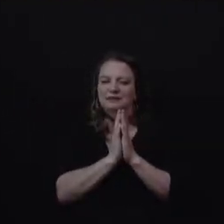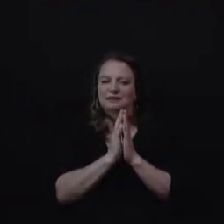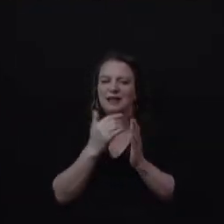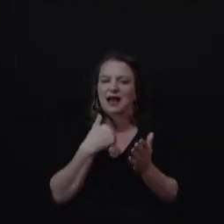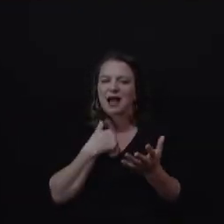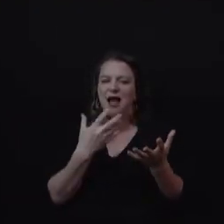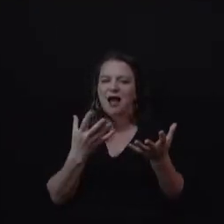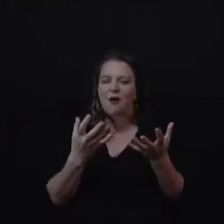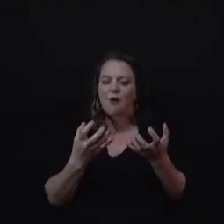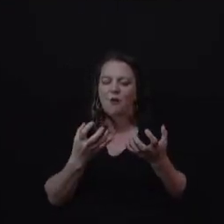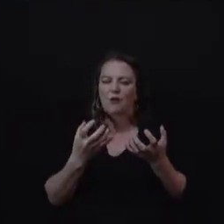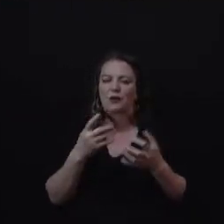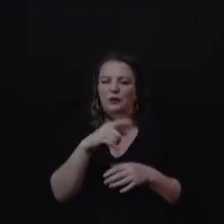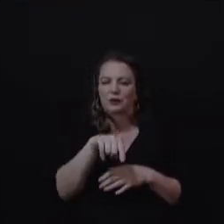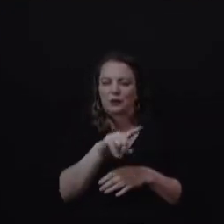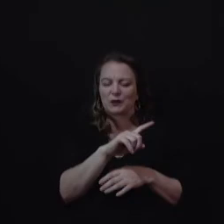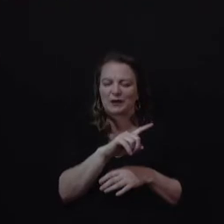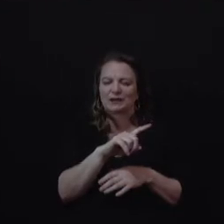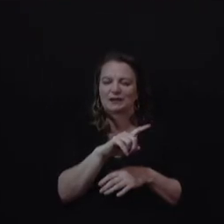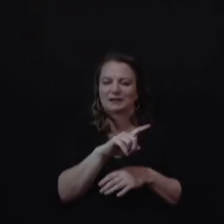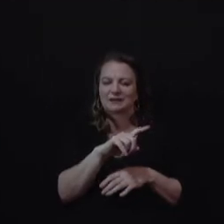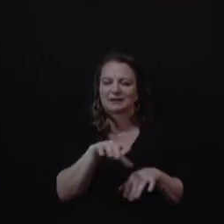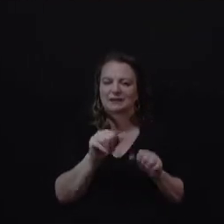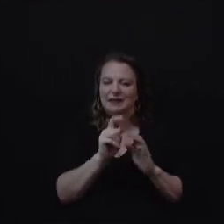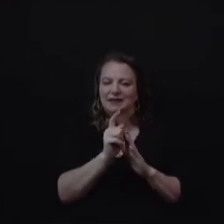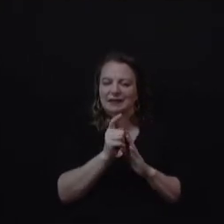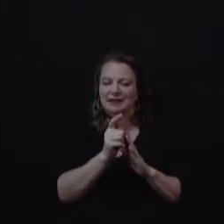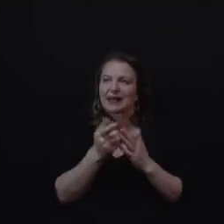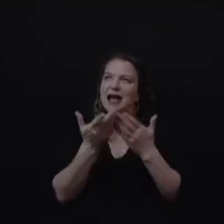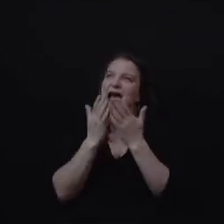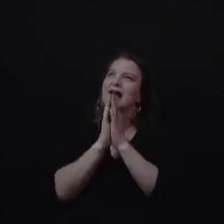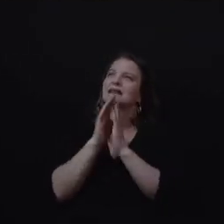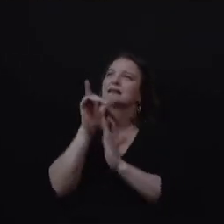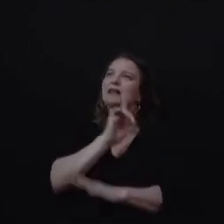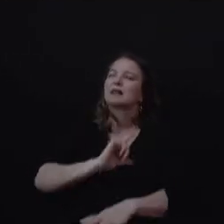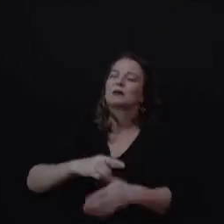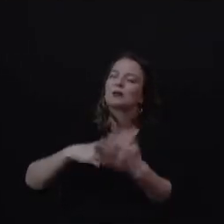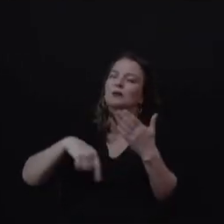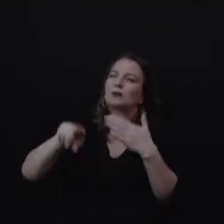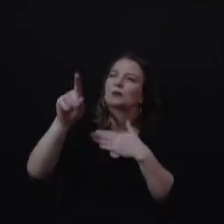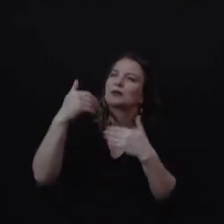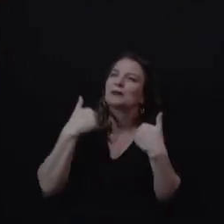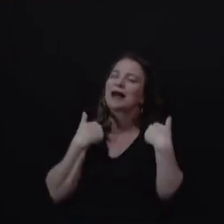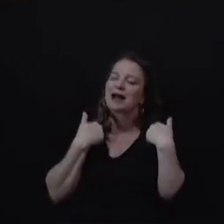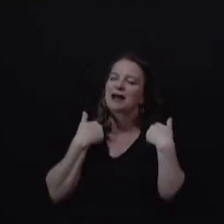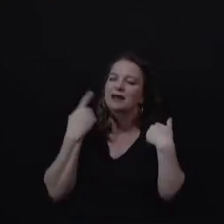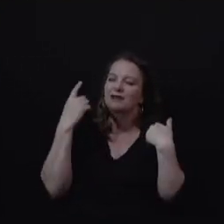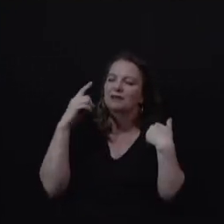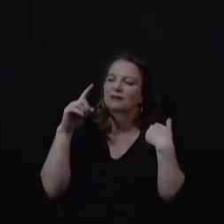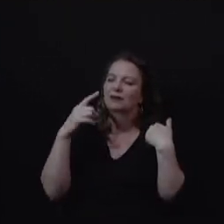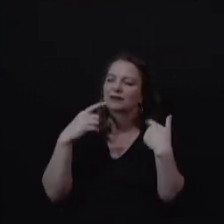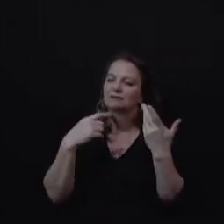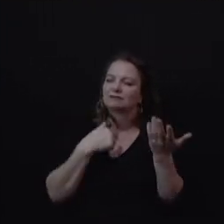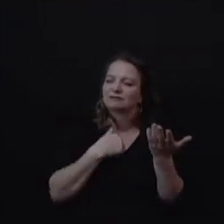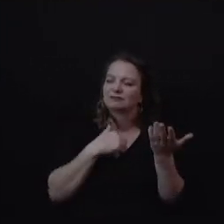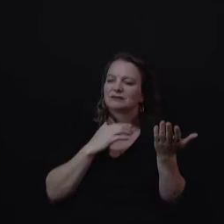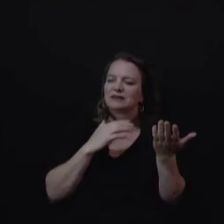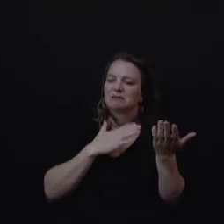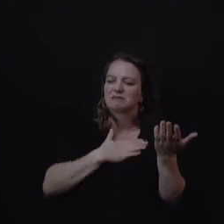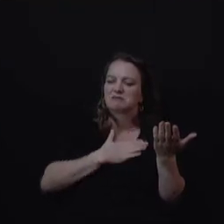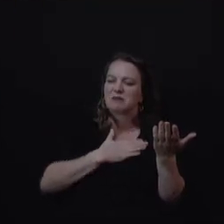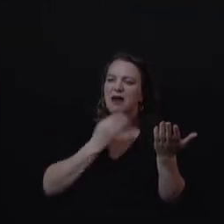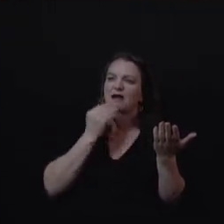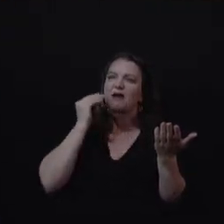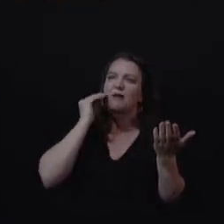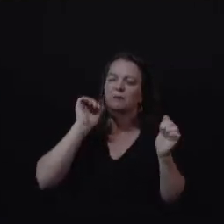you to take just a second and ask the Lord, what would He have for you in your home to